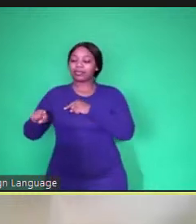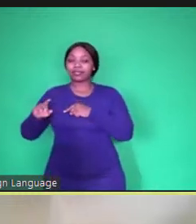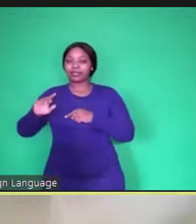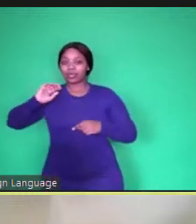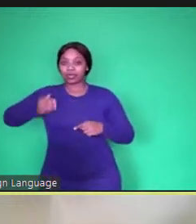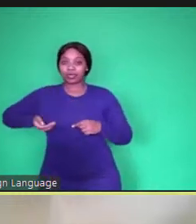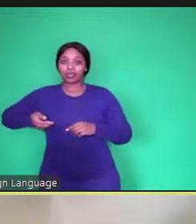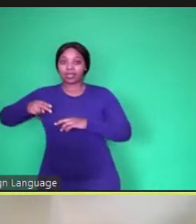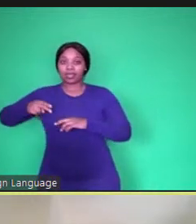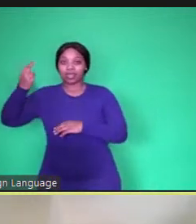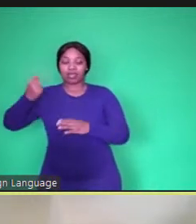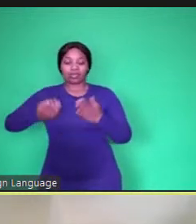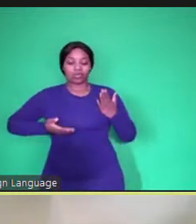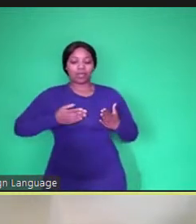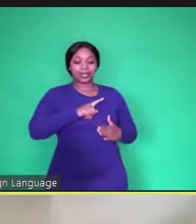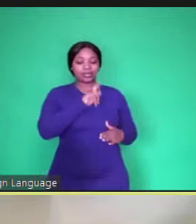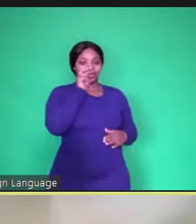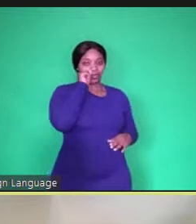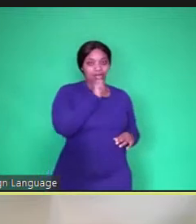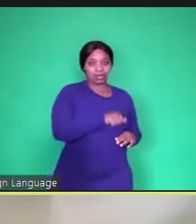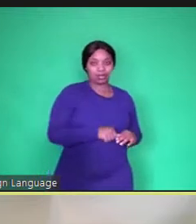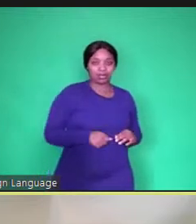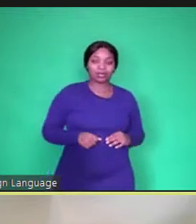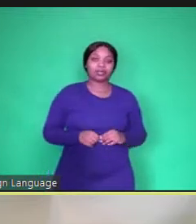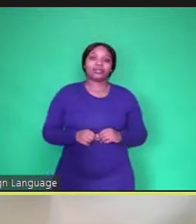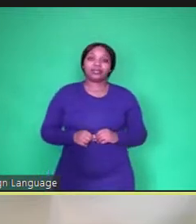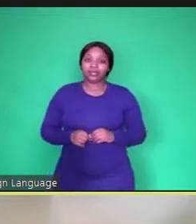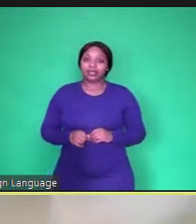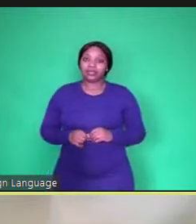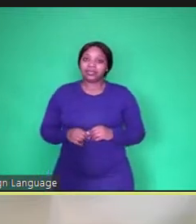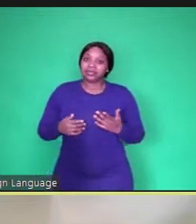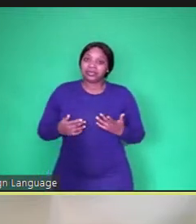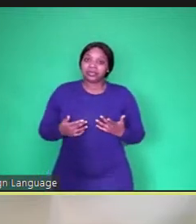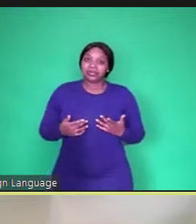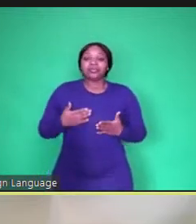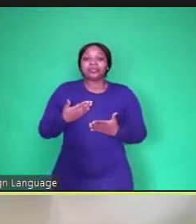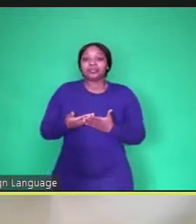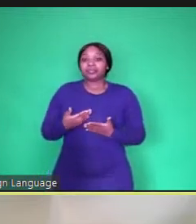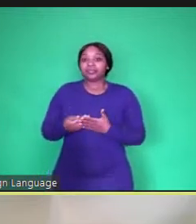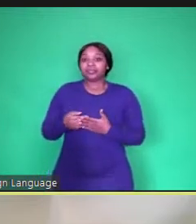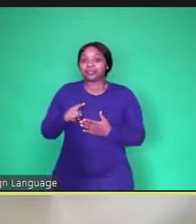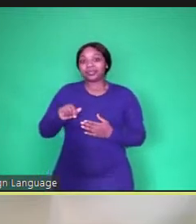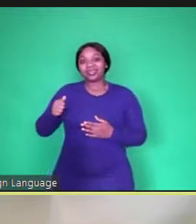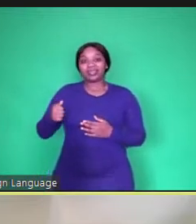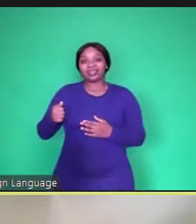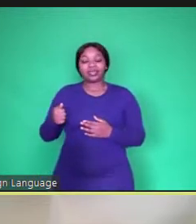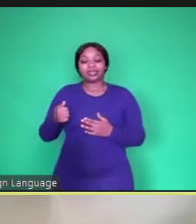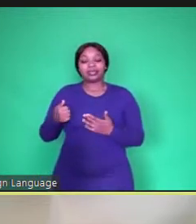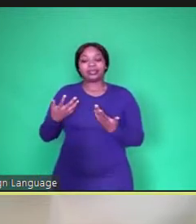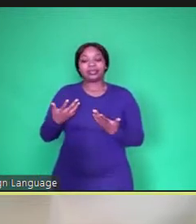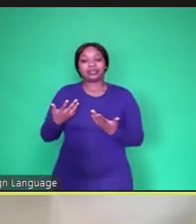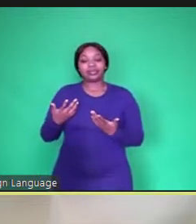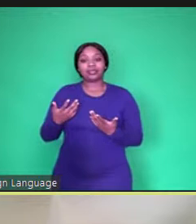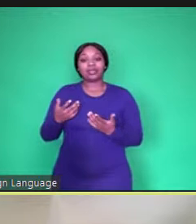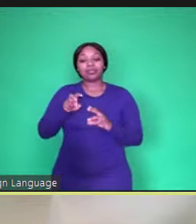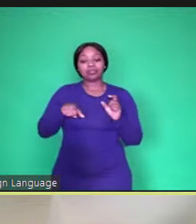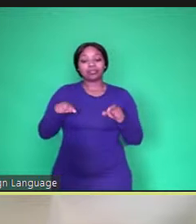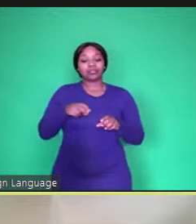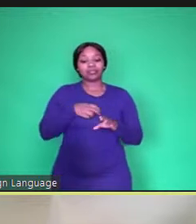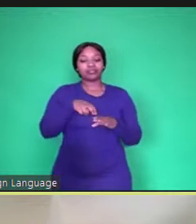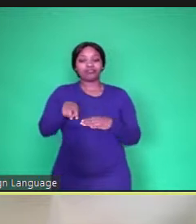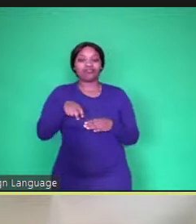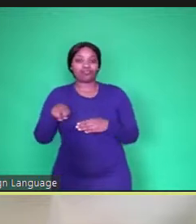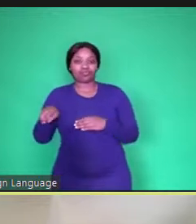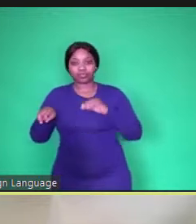So as for conclusion, there's a substantial percentage of young adults becoming migrants, and there's a wide